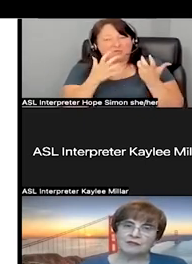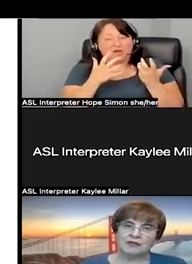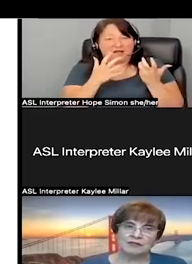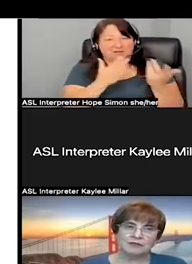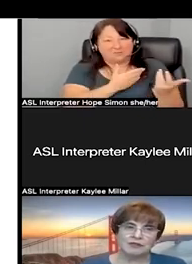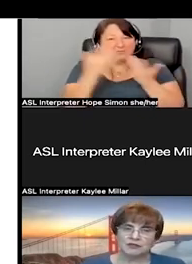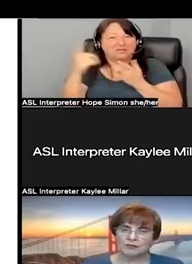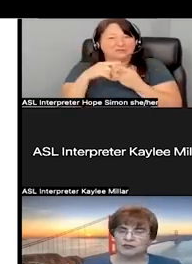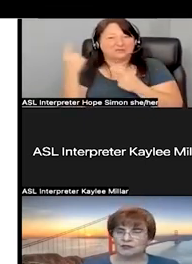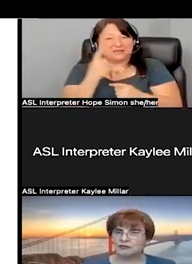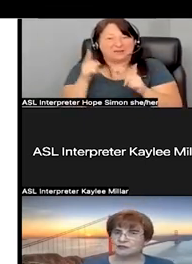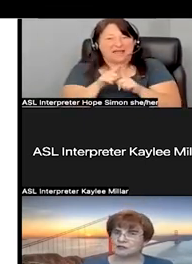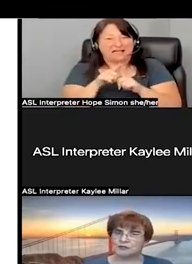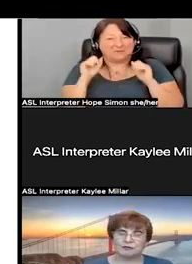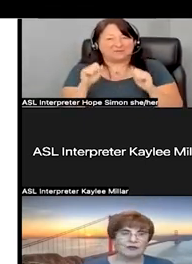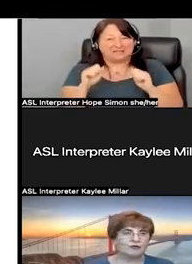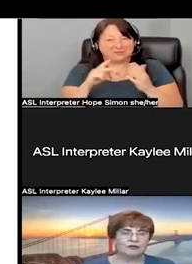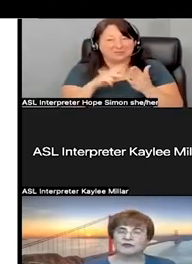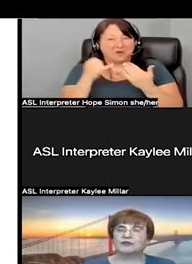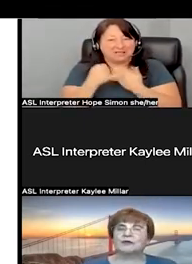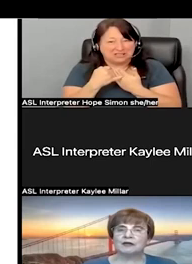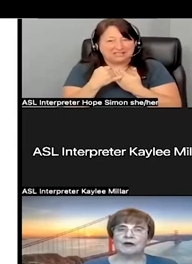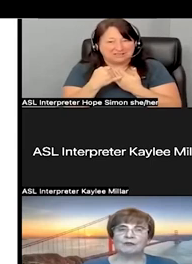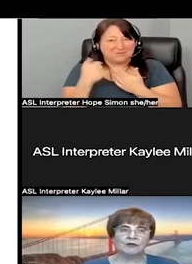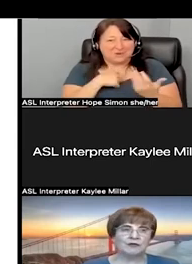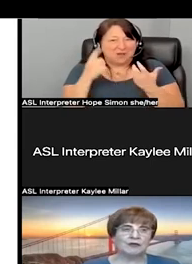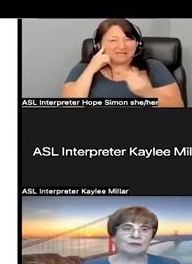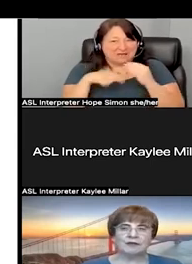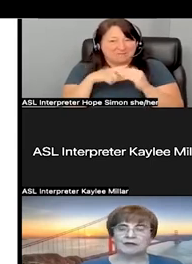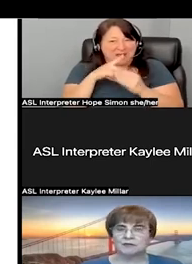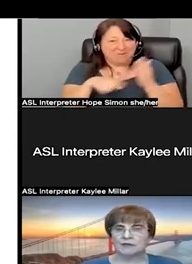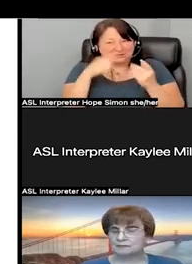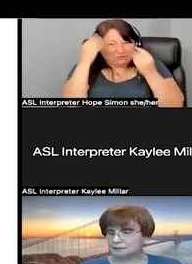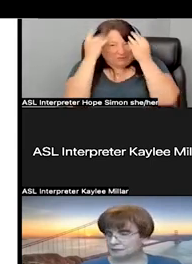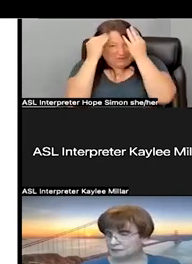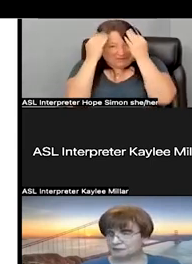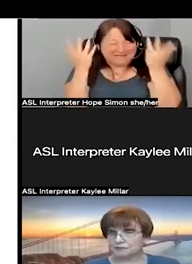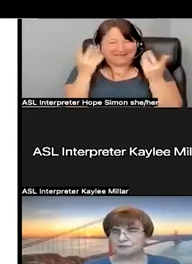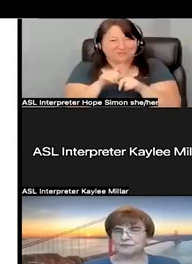to someone as a potential project, we certainly want to hear about what you're thinking about that as well.